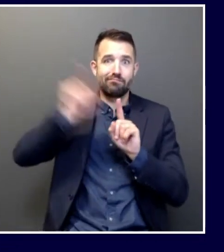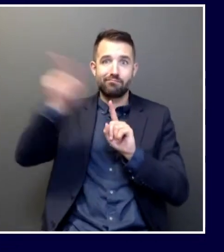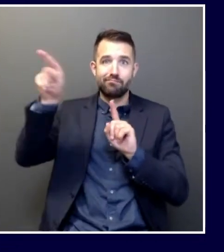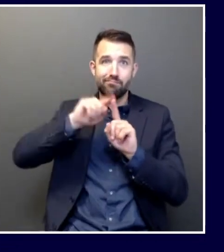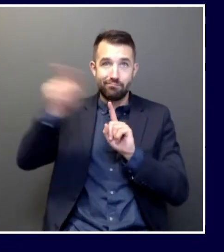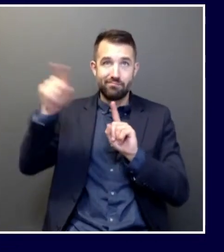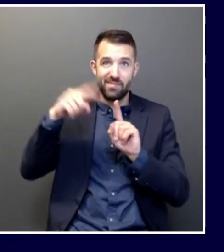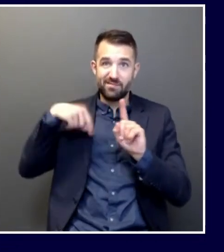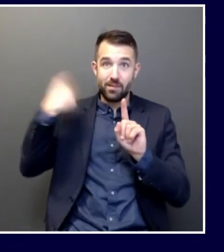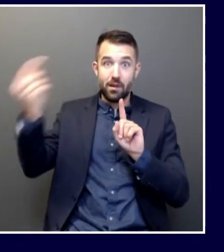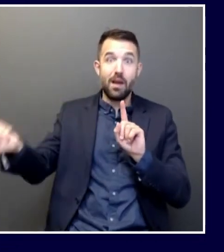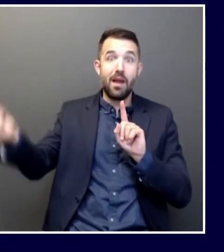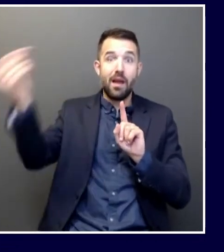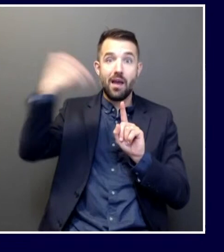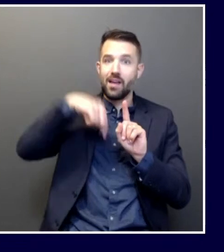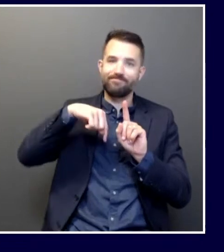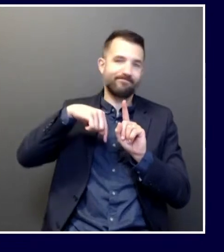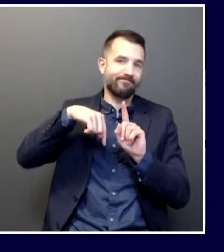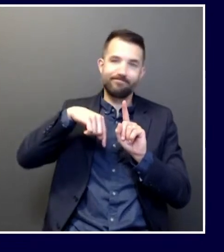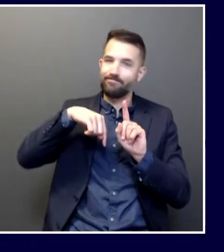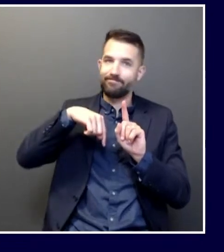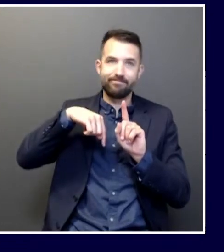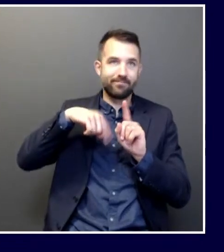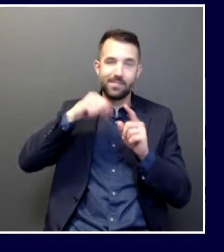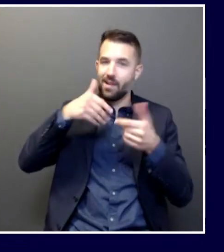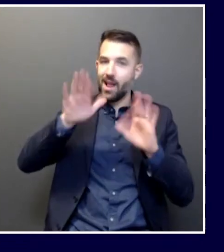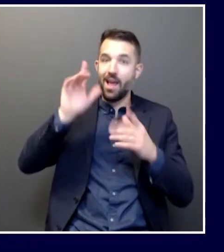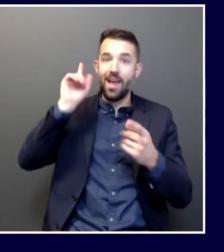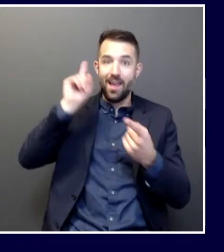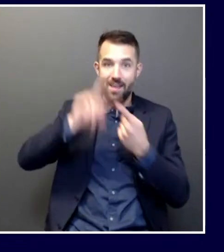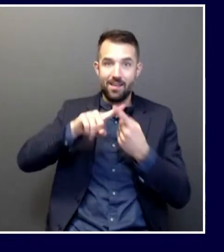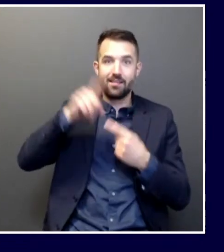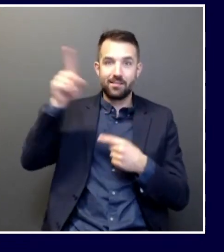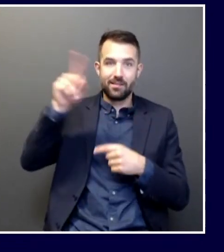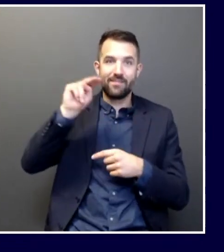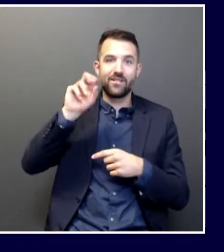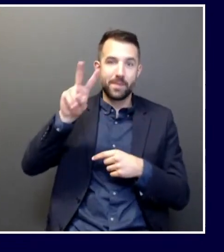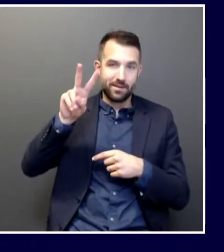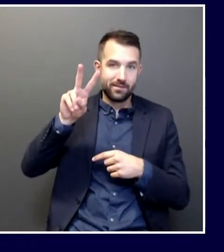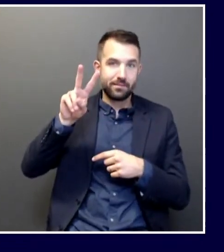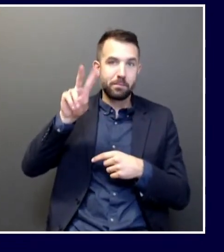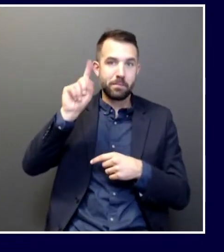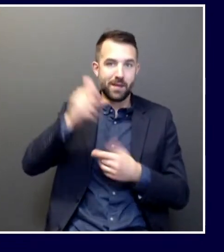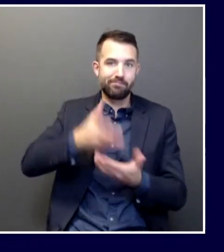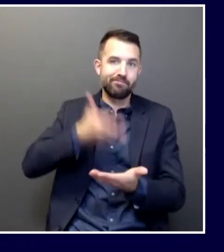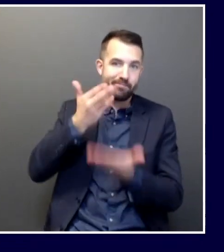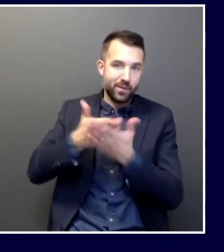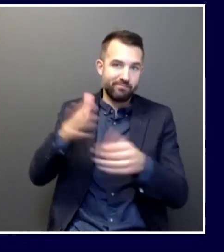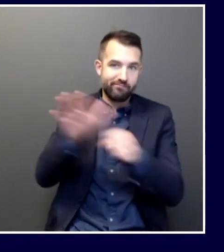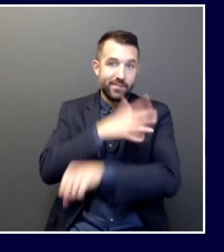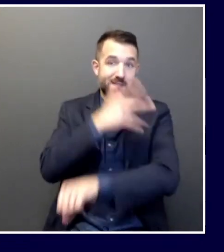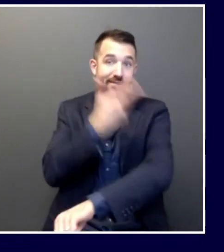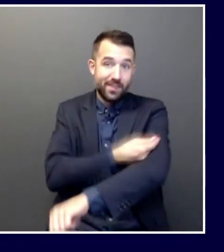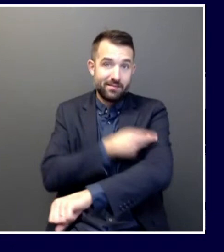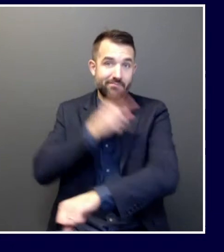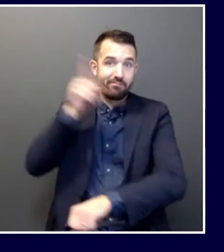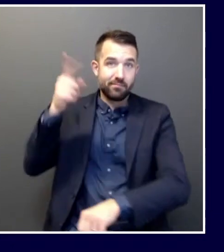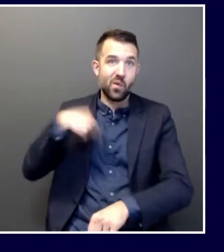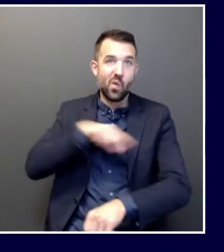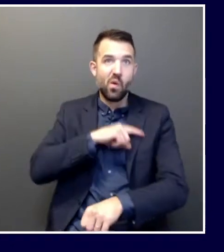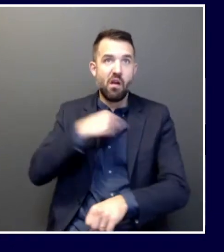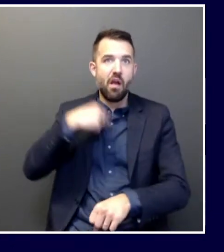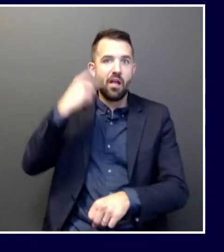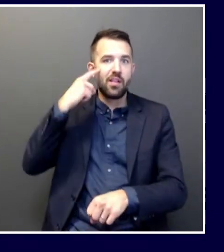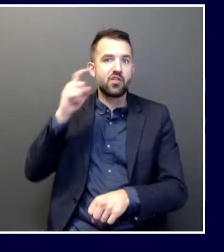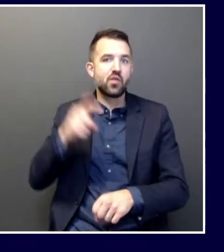locations that are on those border towns to make that testing available. Could we do more of it? Certainly, because we think that there will be more of